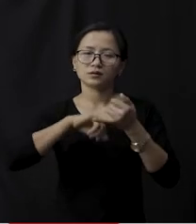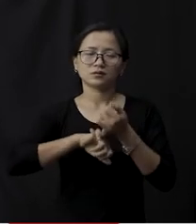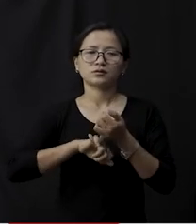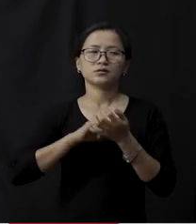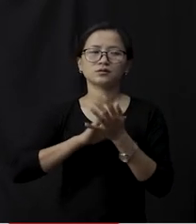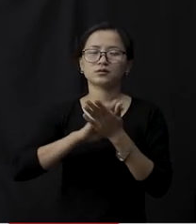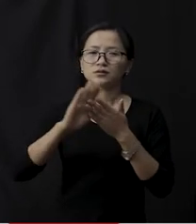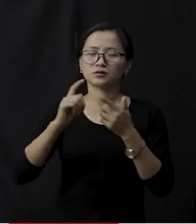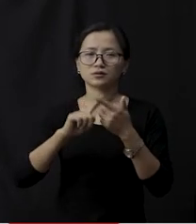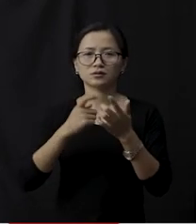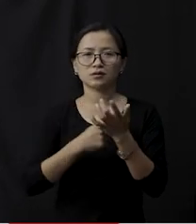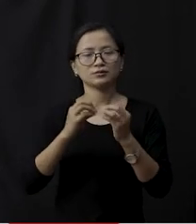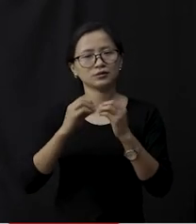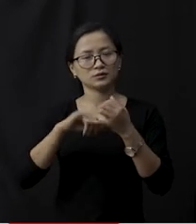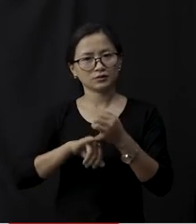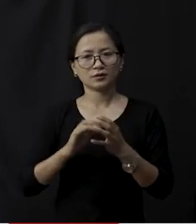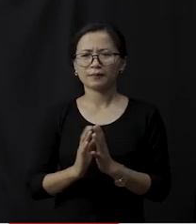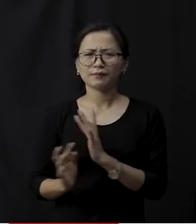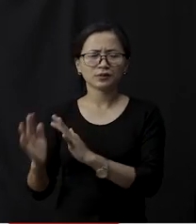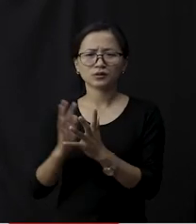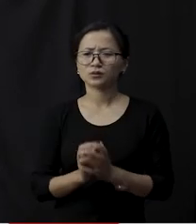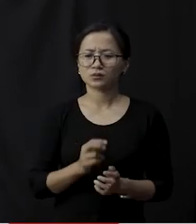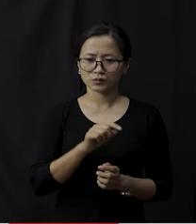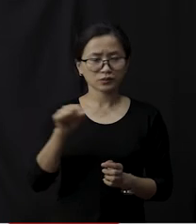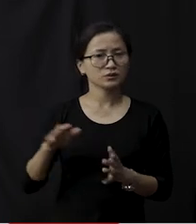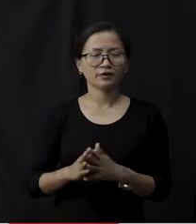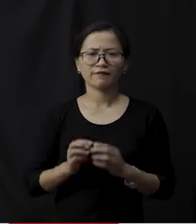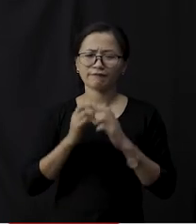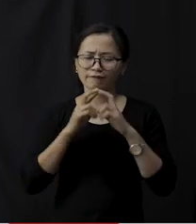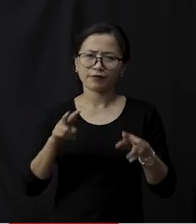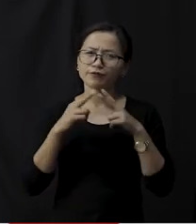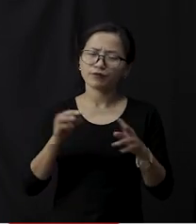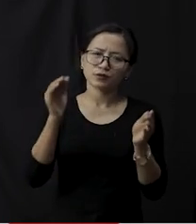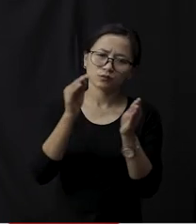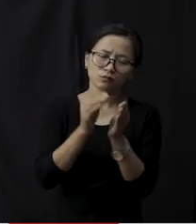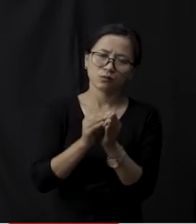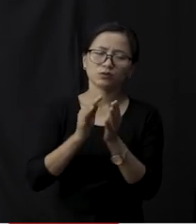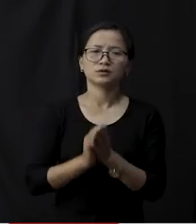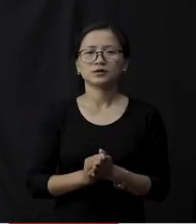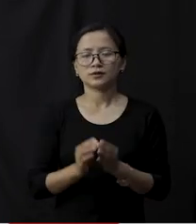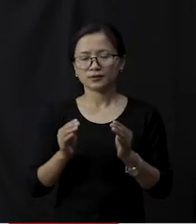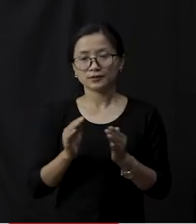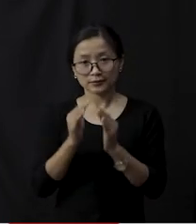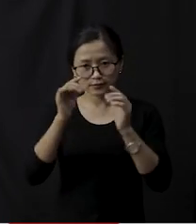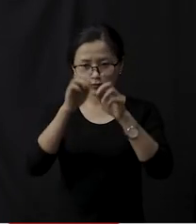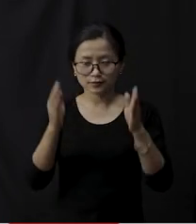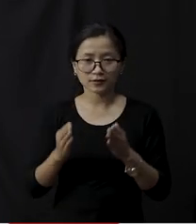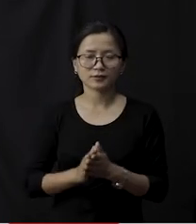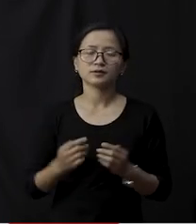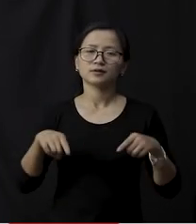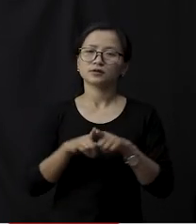H-E-R-B-S. These are plants which are very, very small in size. And their stems are very